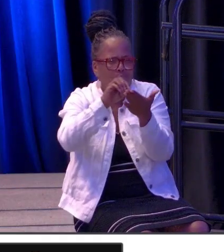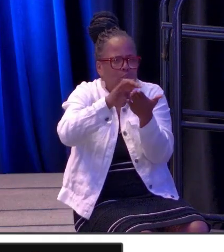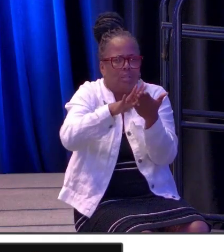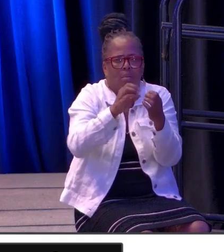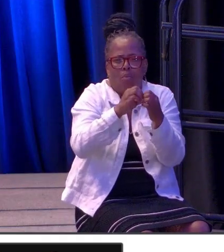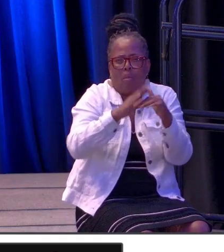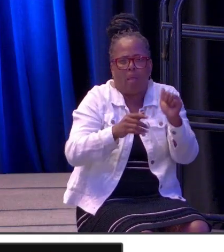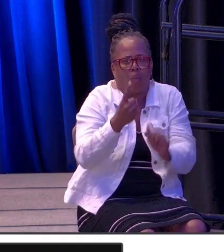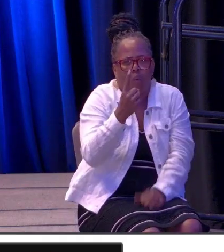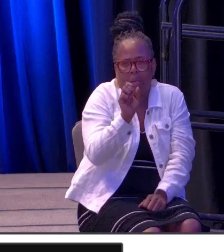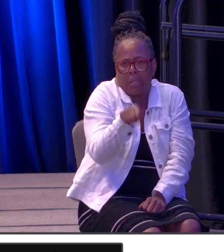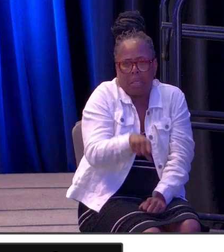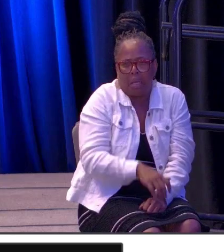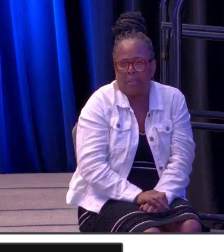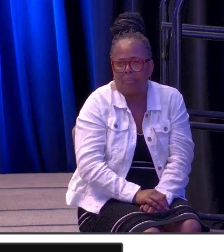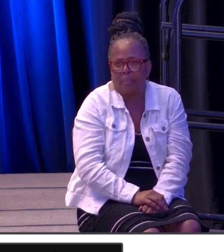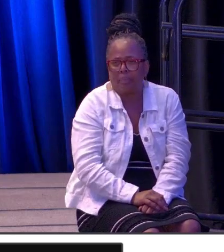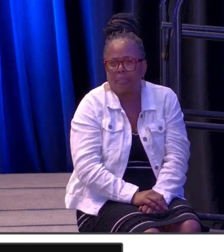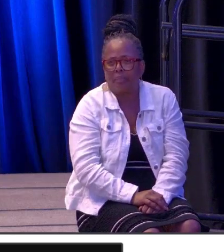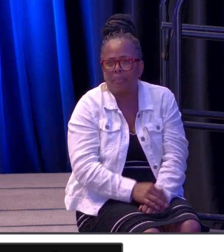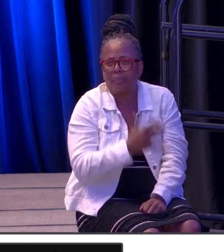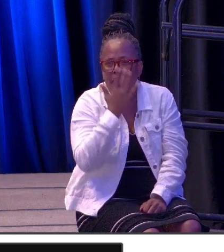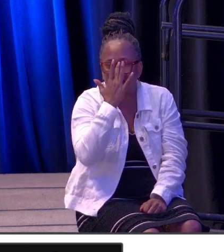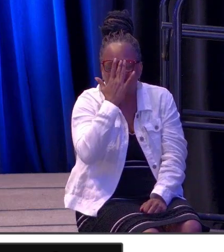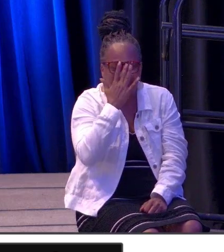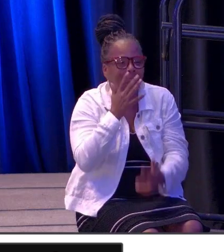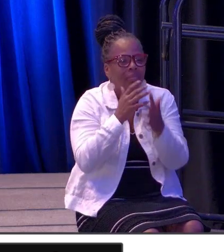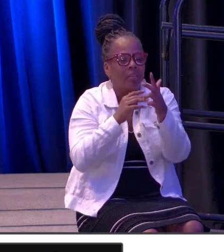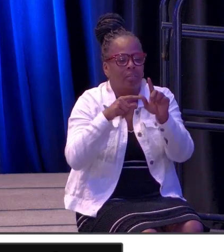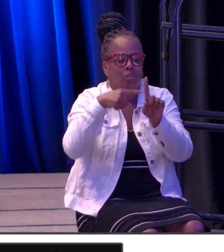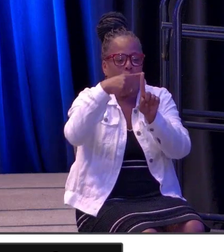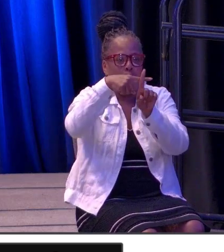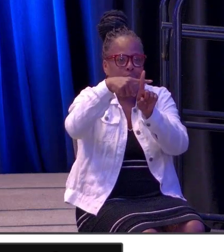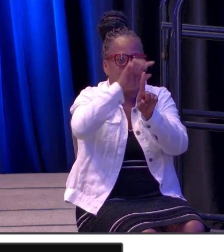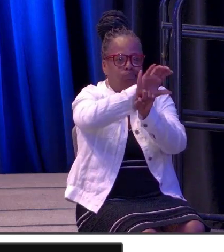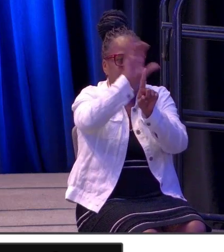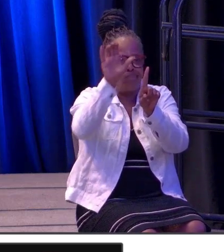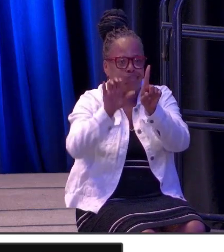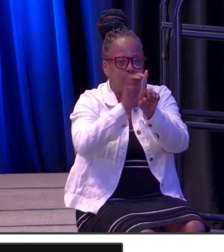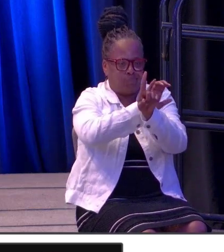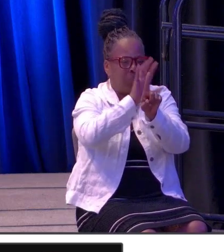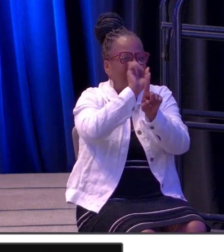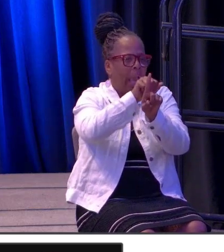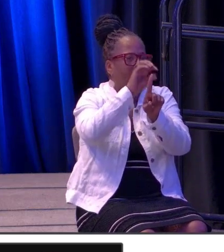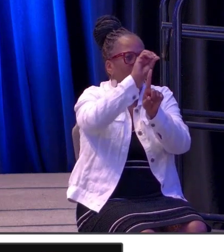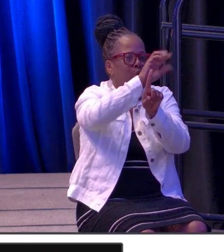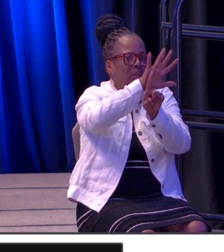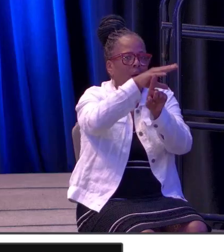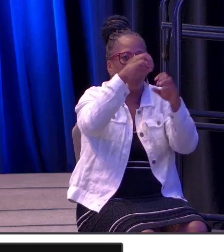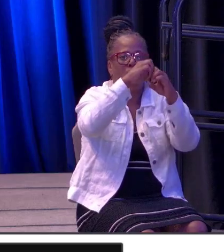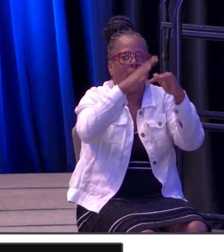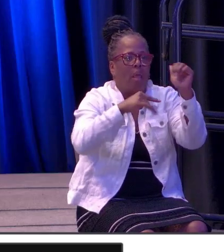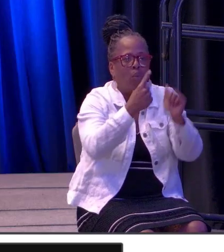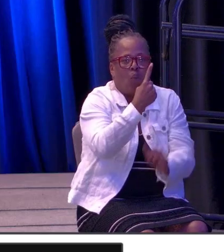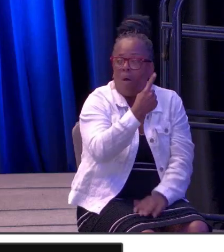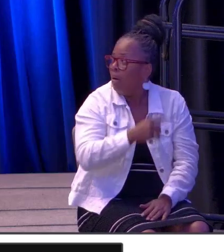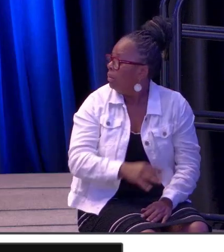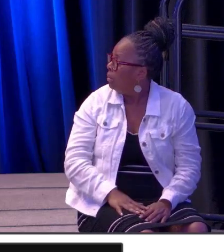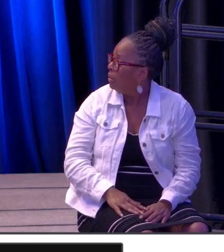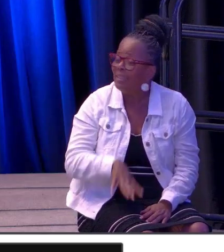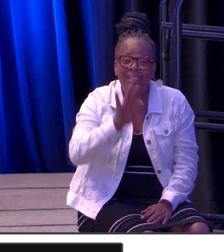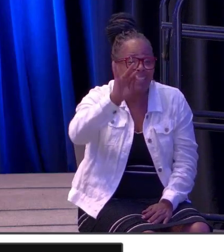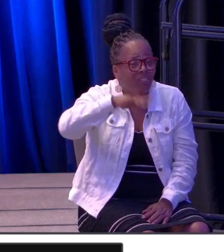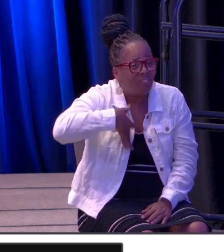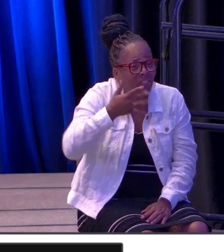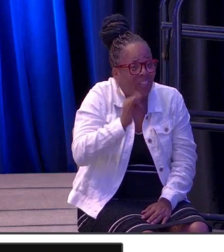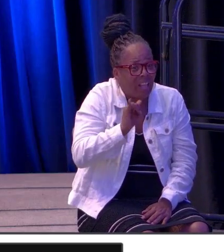identity in each one of the zones. If your identity feels like all of them should